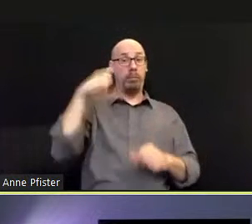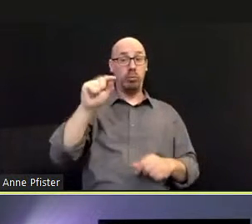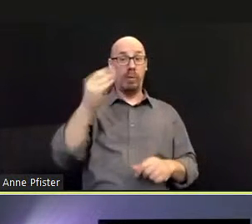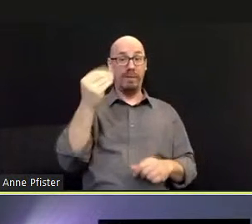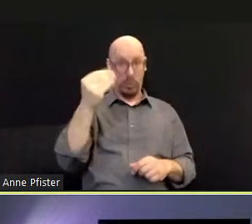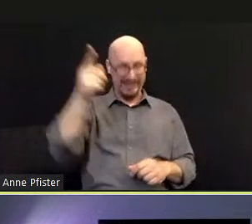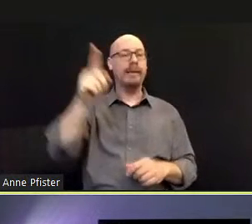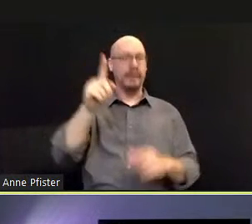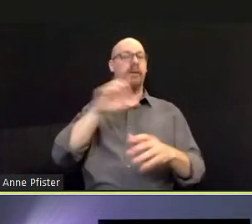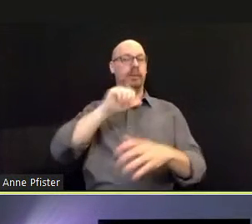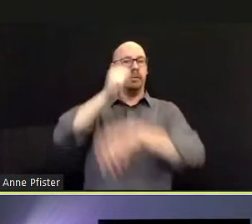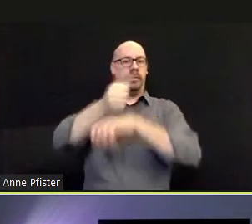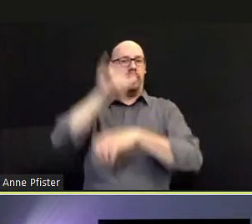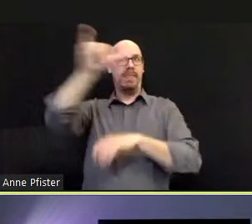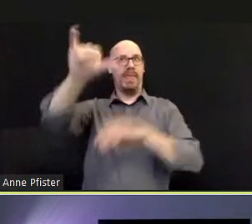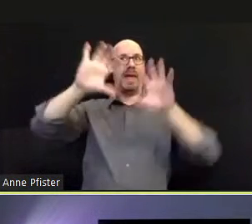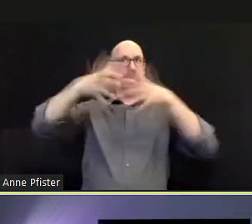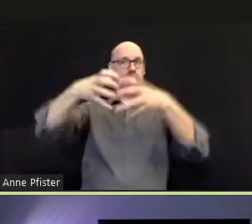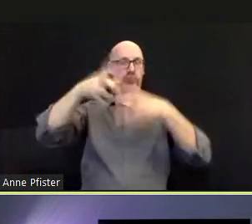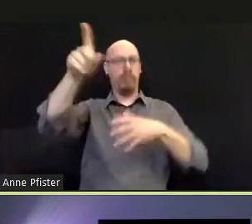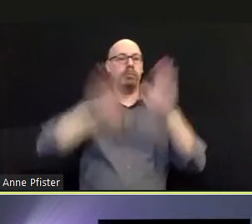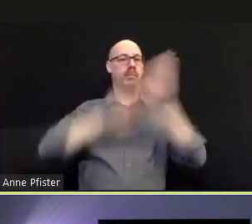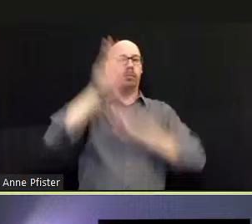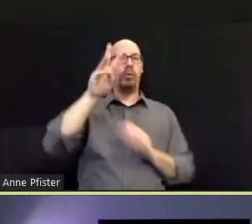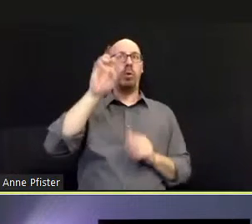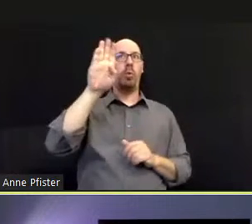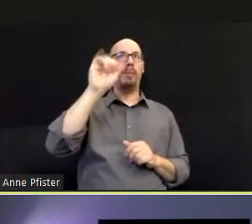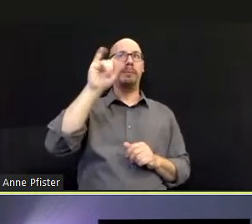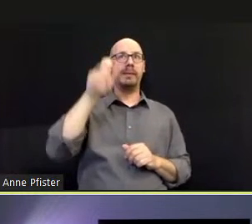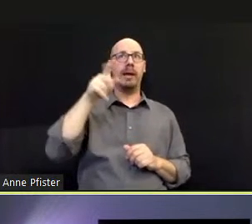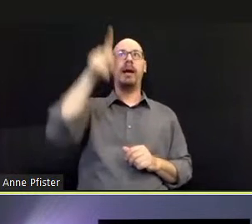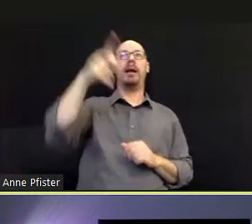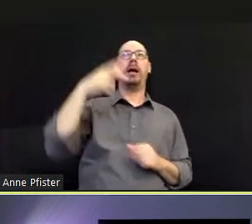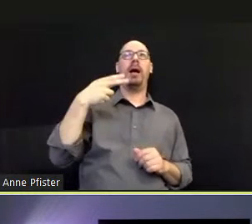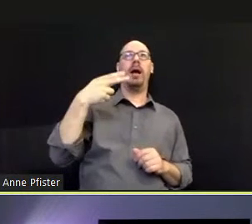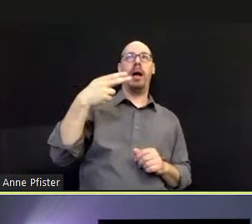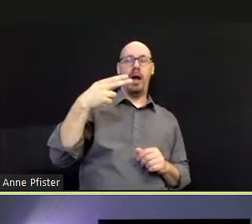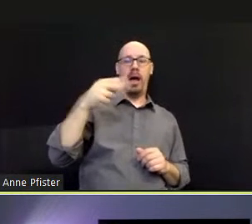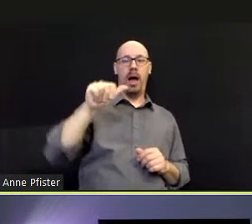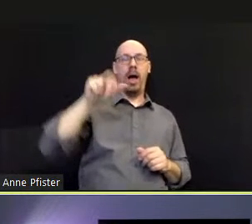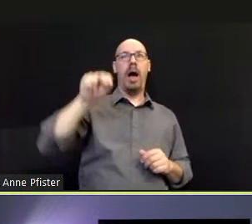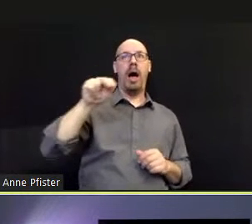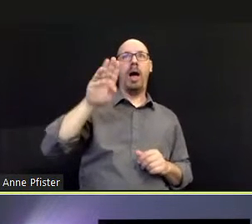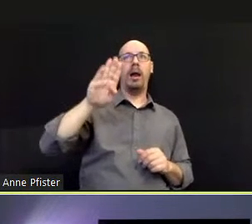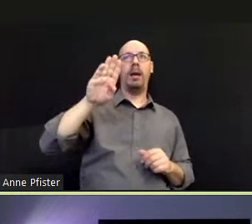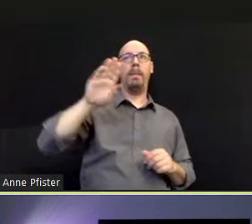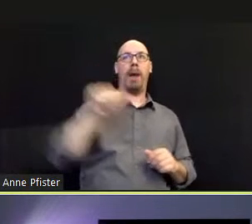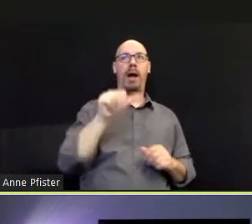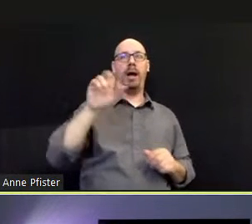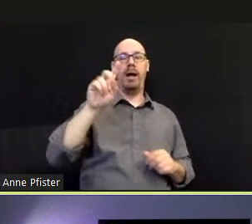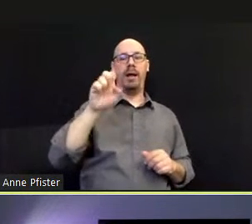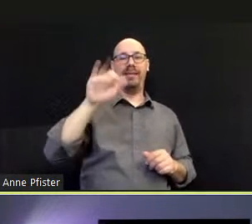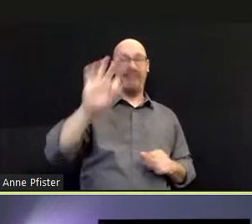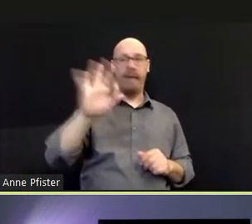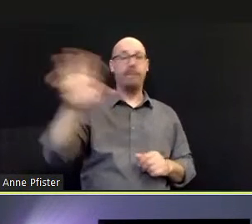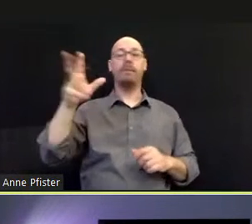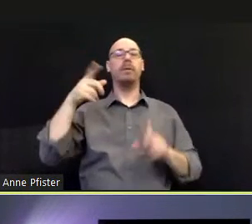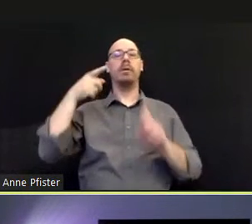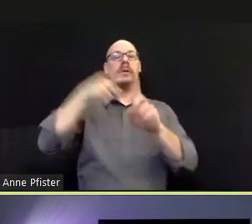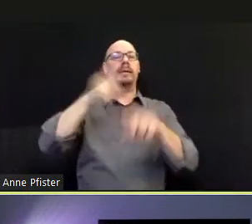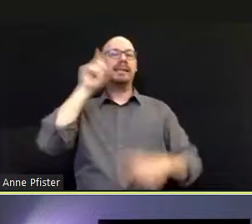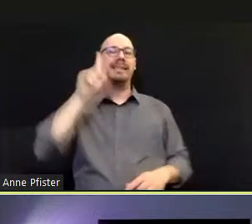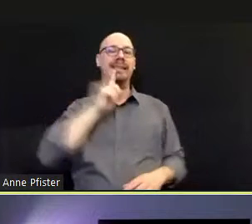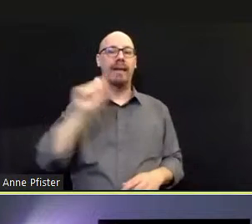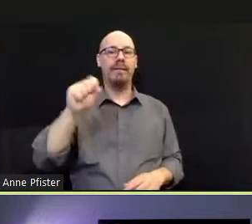that launched a new website, and it's called Hanba Deaf or Deaf Shame. And it calls out